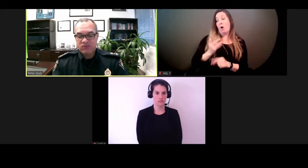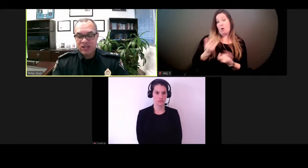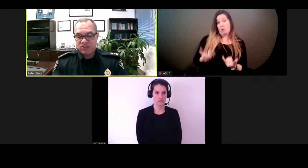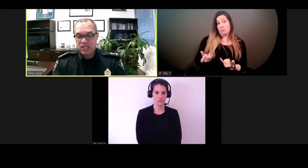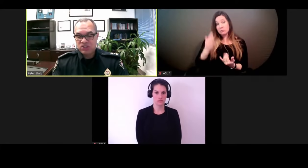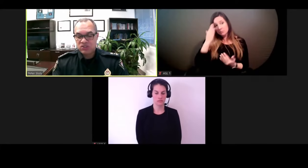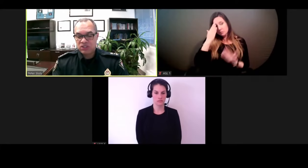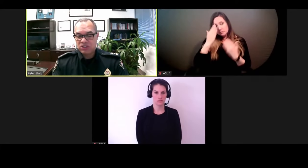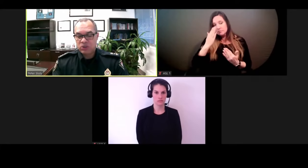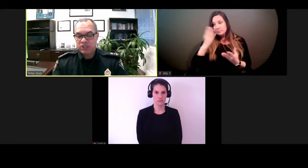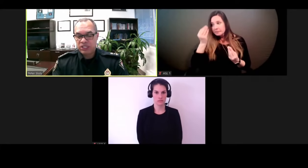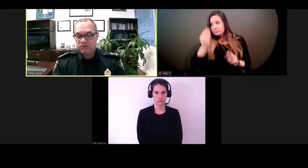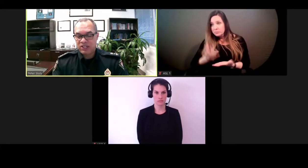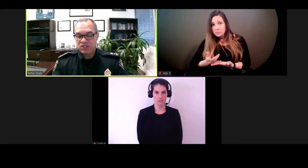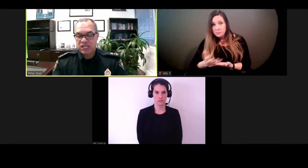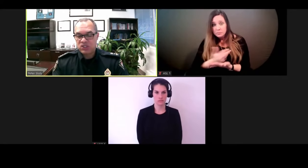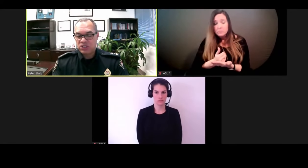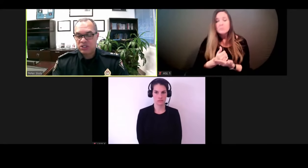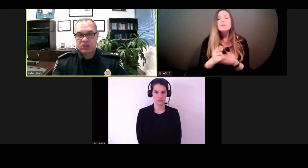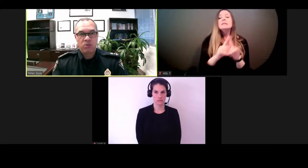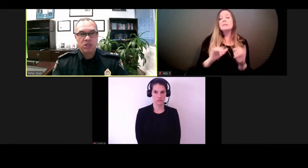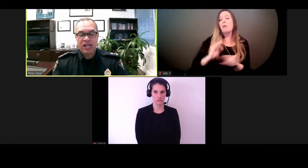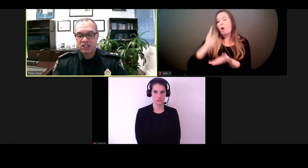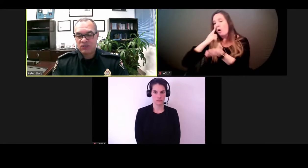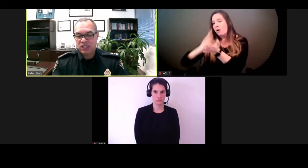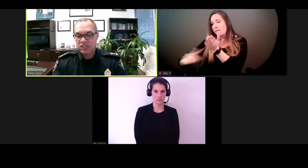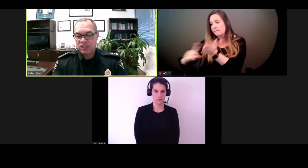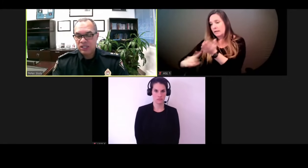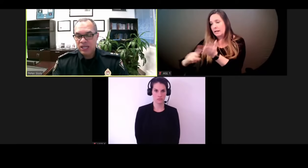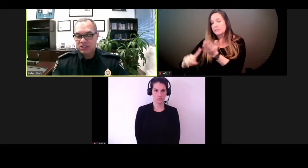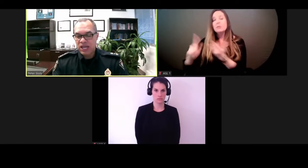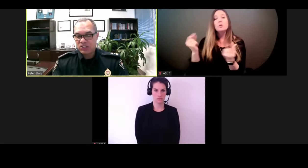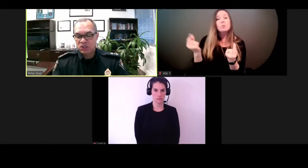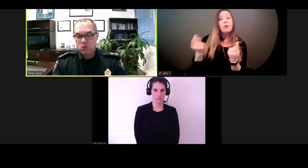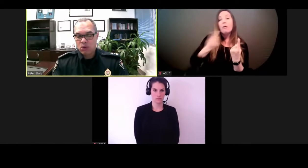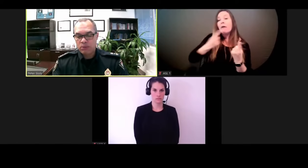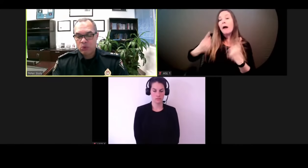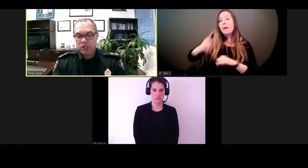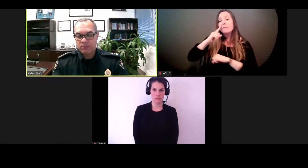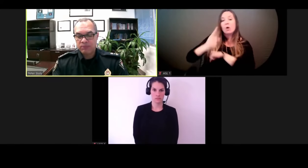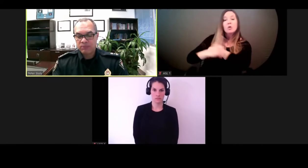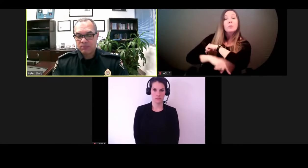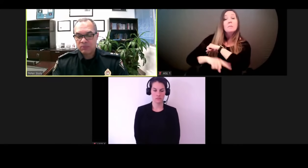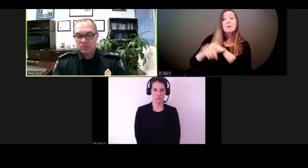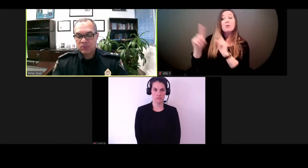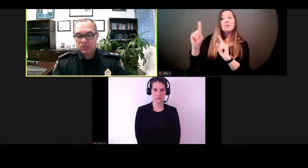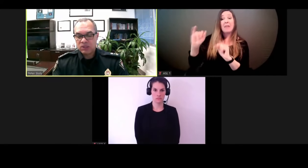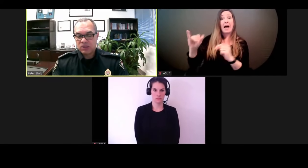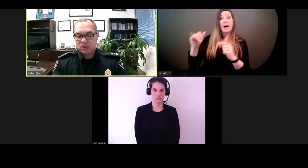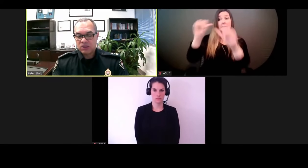ongoing investigations, including the investigation into the criminal activity at the National War Memorial.